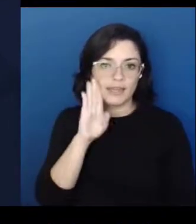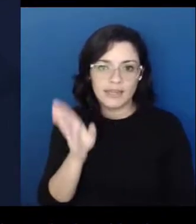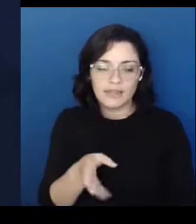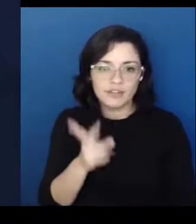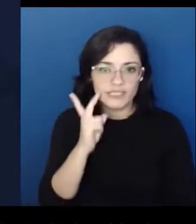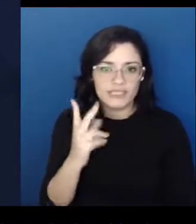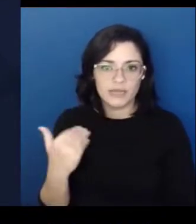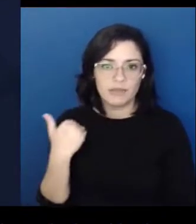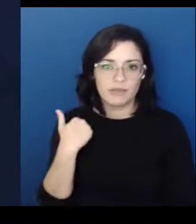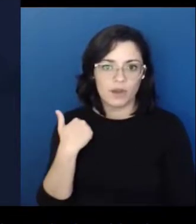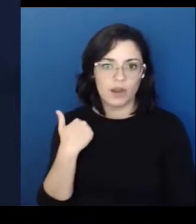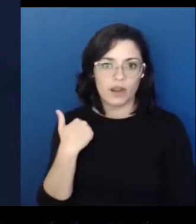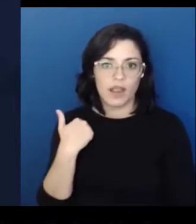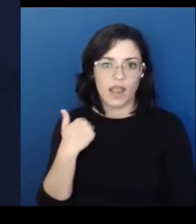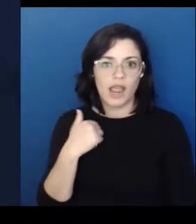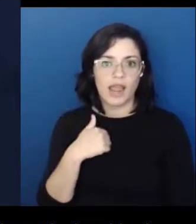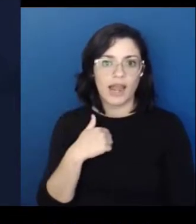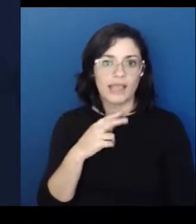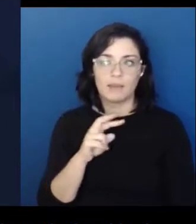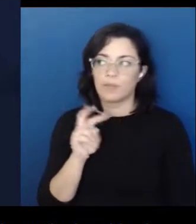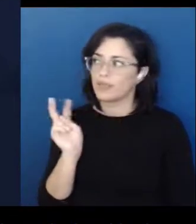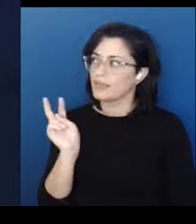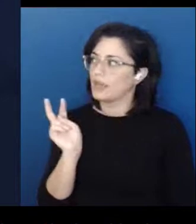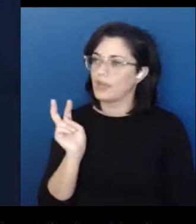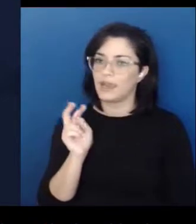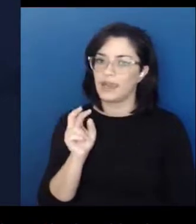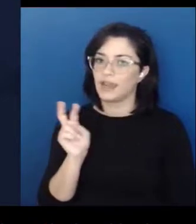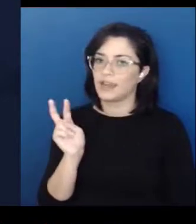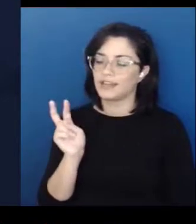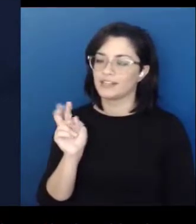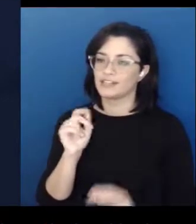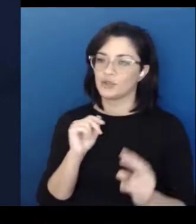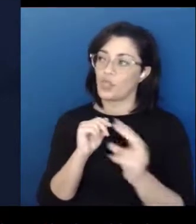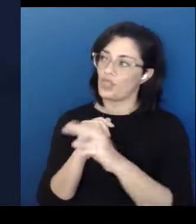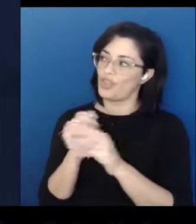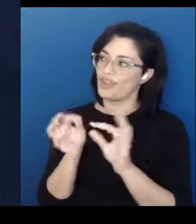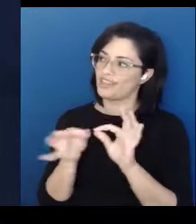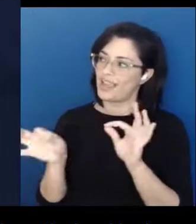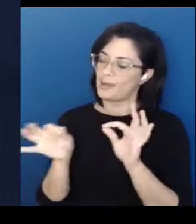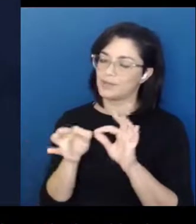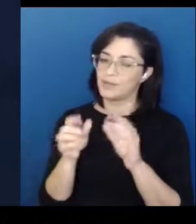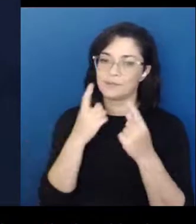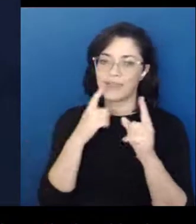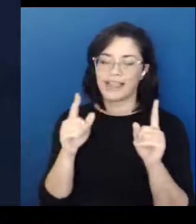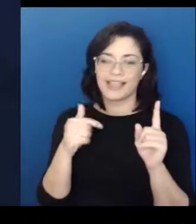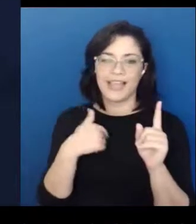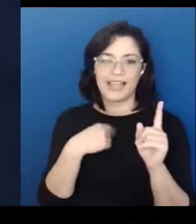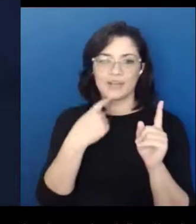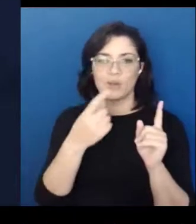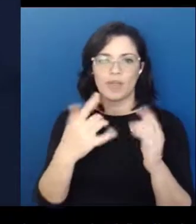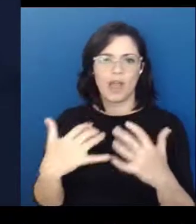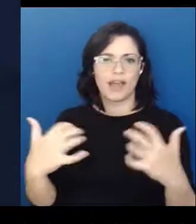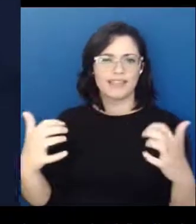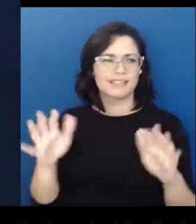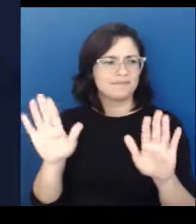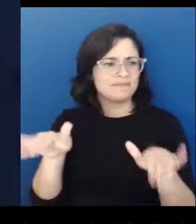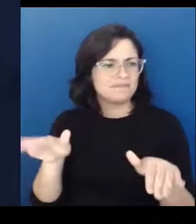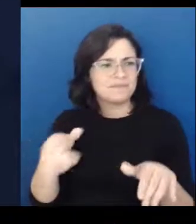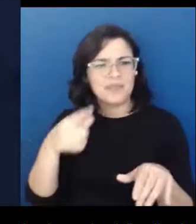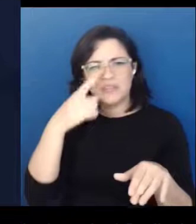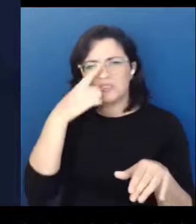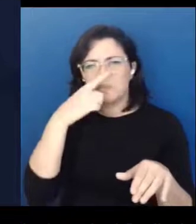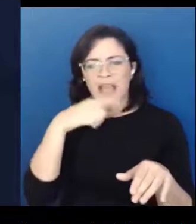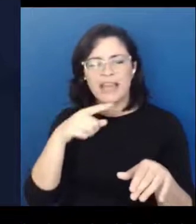sideways to look at the captioning. And finally I said to the audience, would you just give me a moment with myself